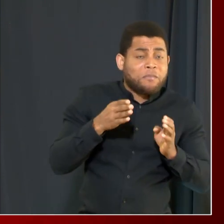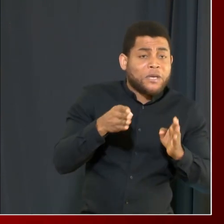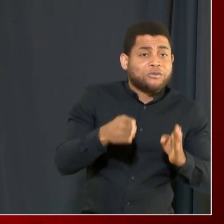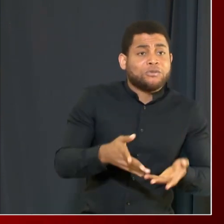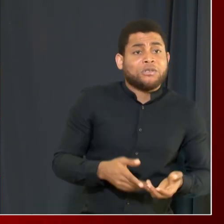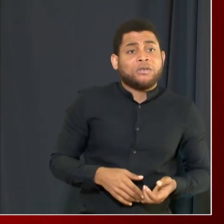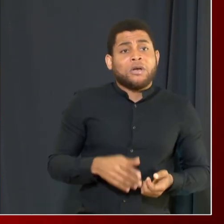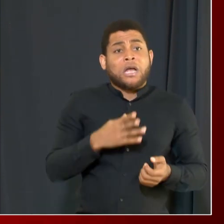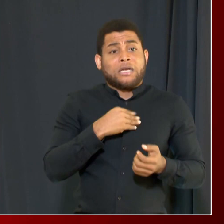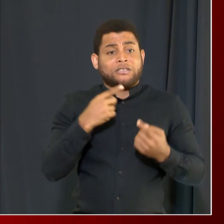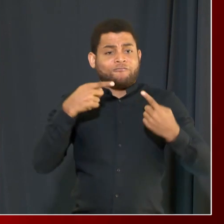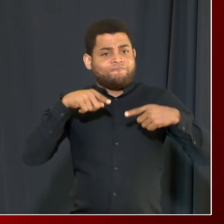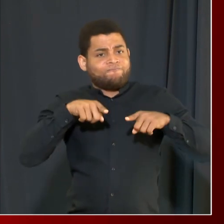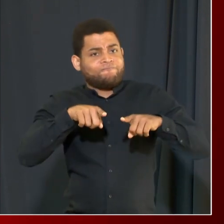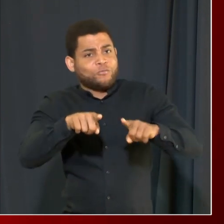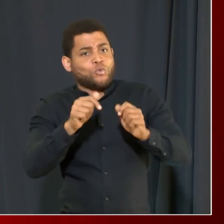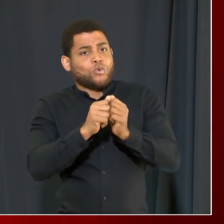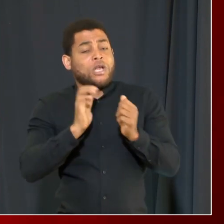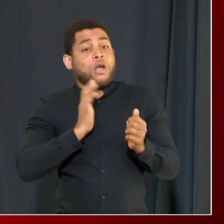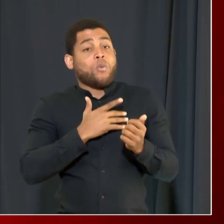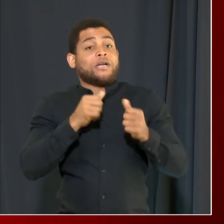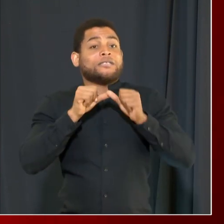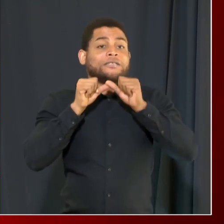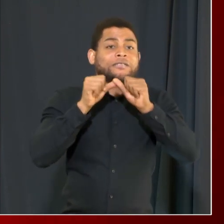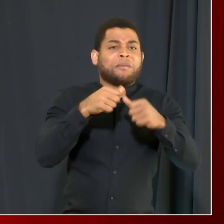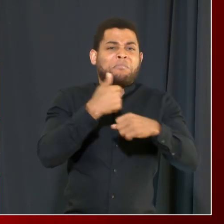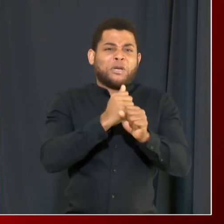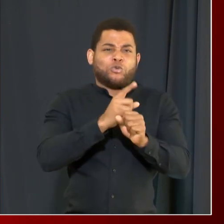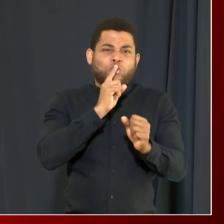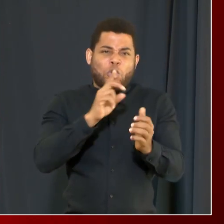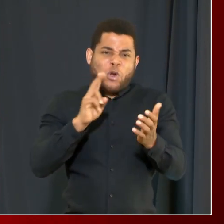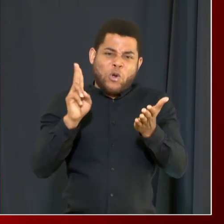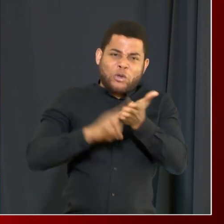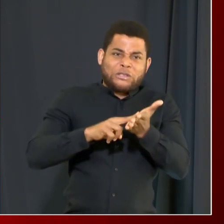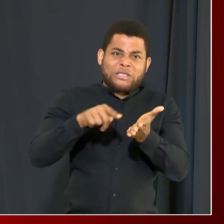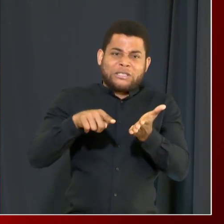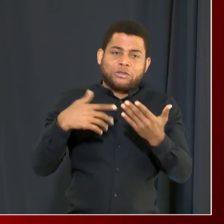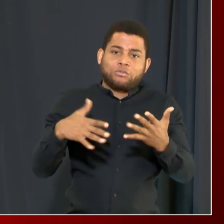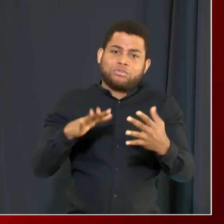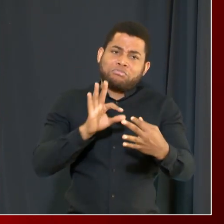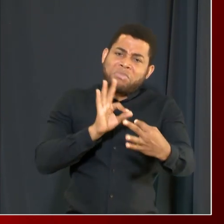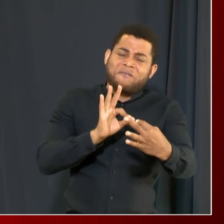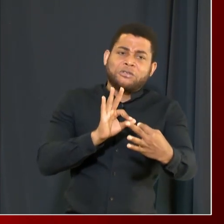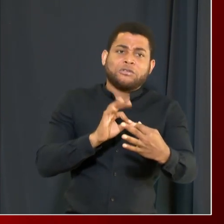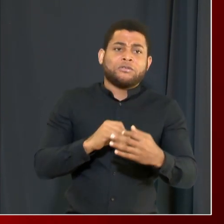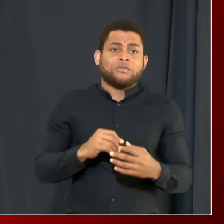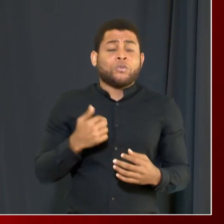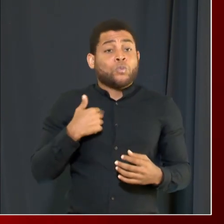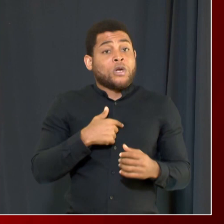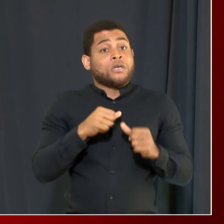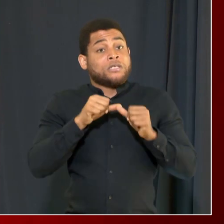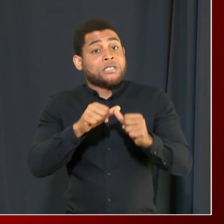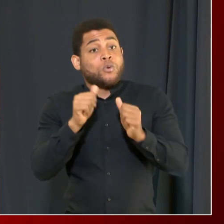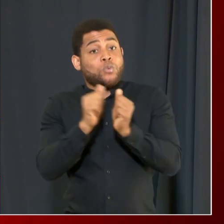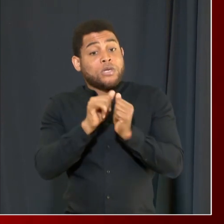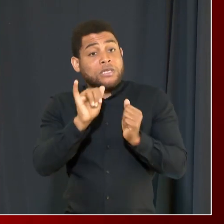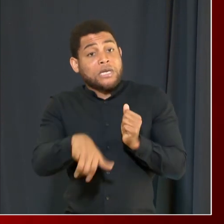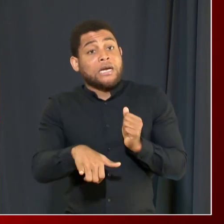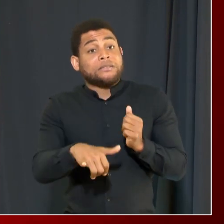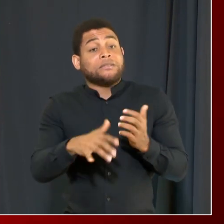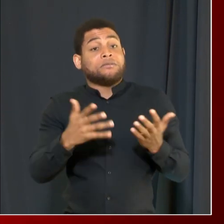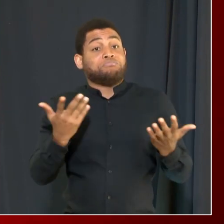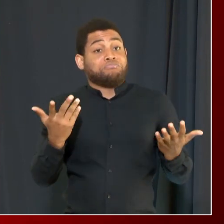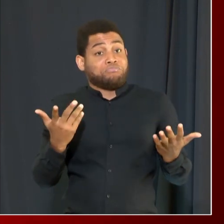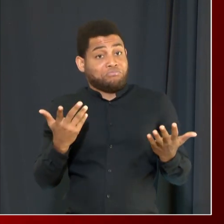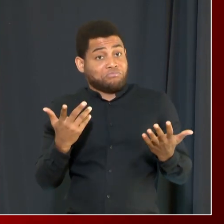more closely with our continuum and make sure that our contracts are tight. And so we continue that process. Like I said, we've met with OAG and really